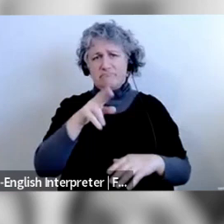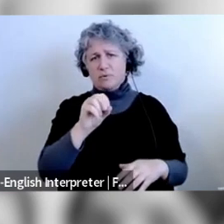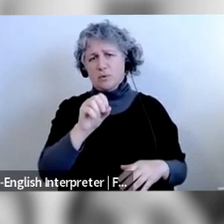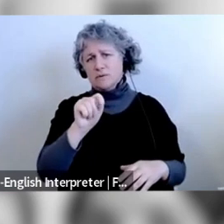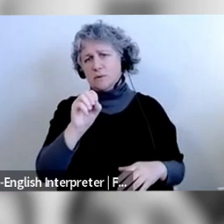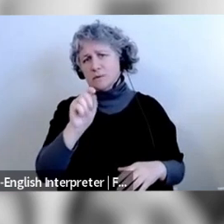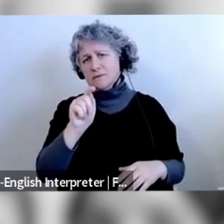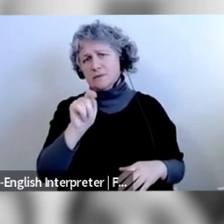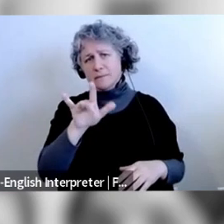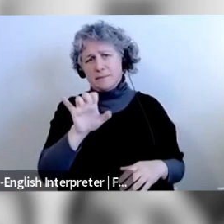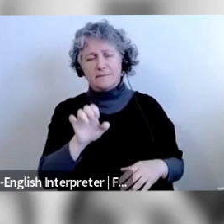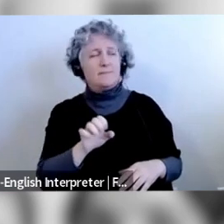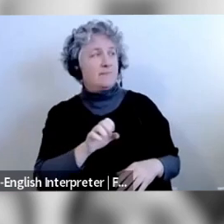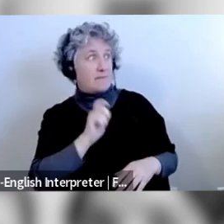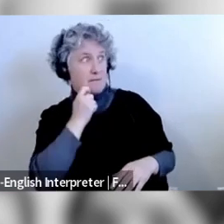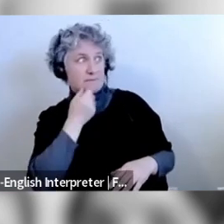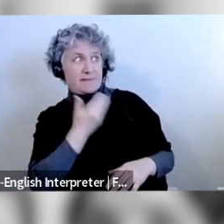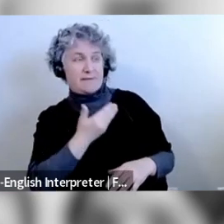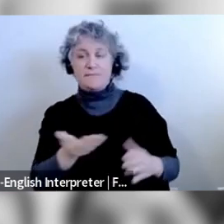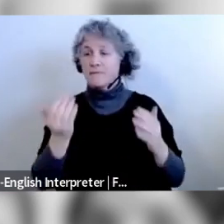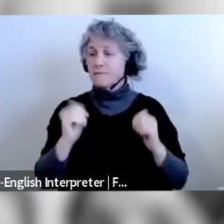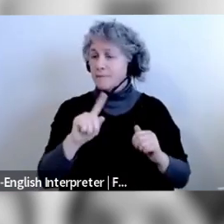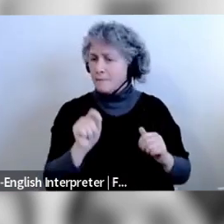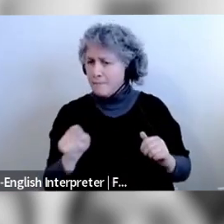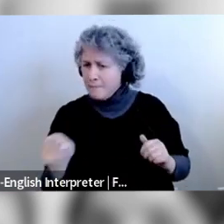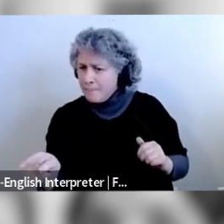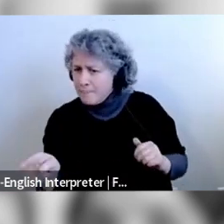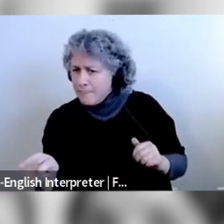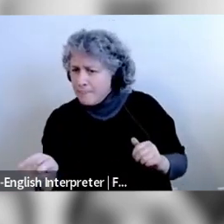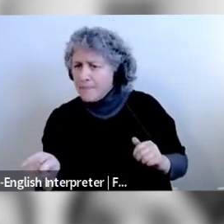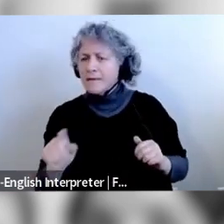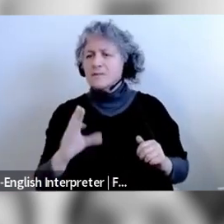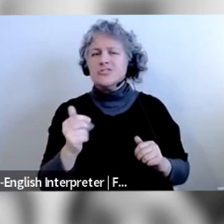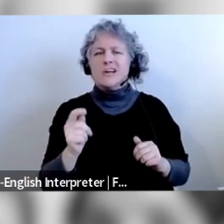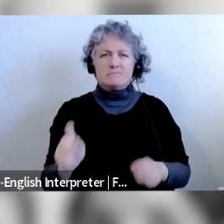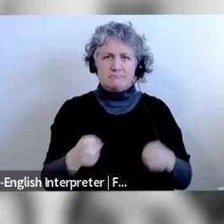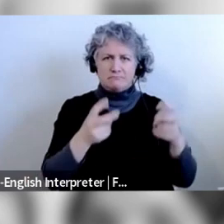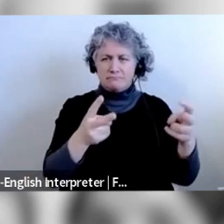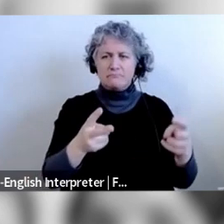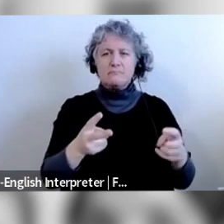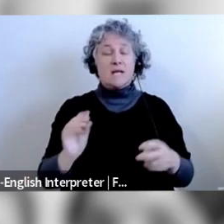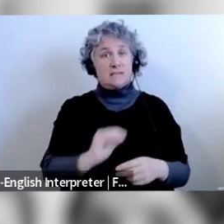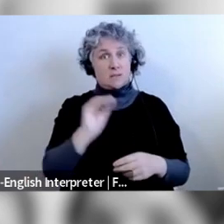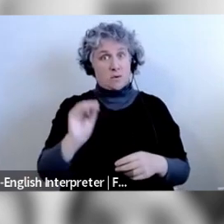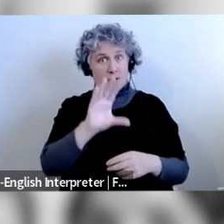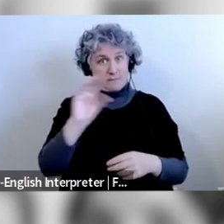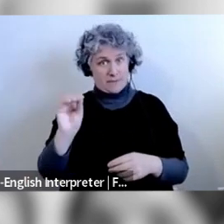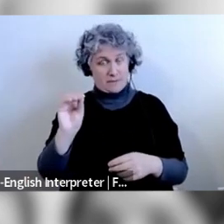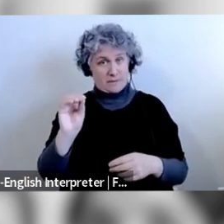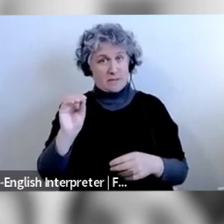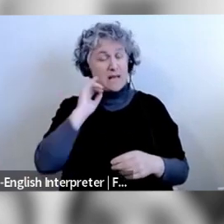Awesome, thank you. Next question, do we qualify as an Ontario-based company if our operations are in